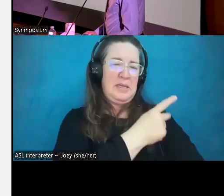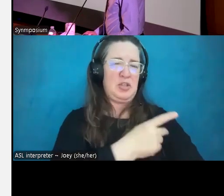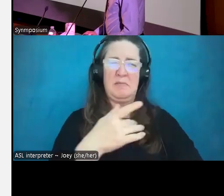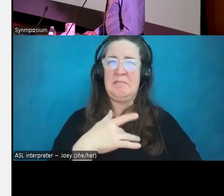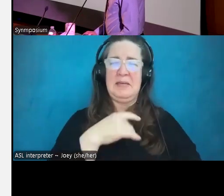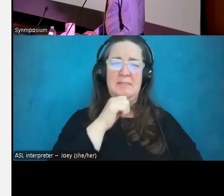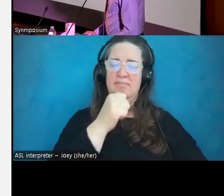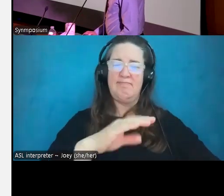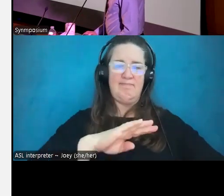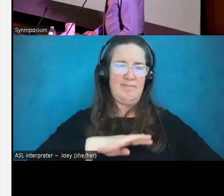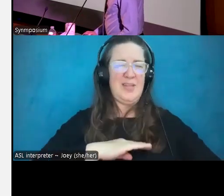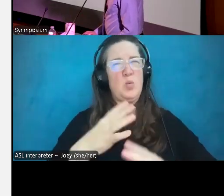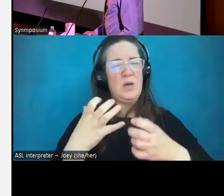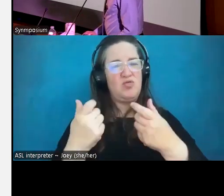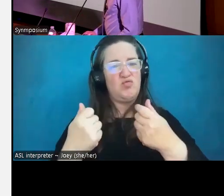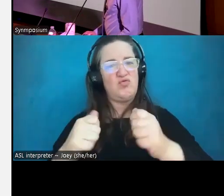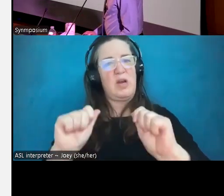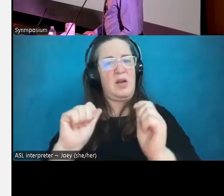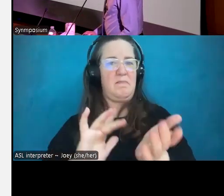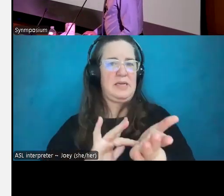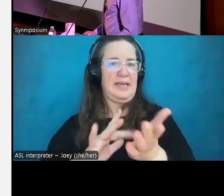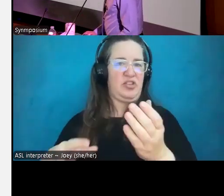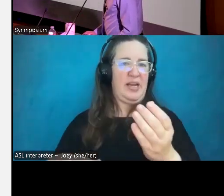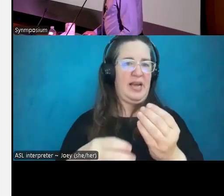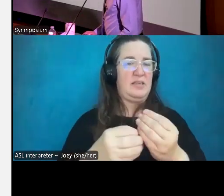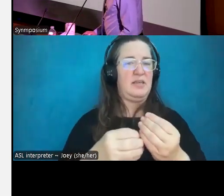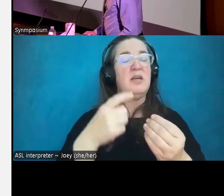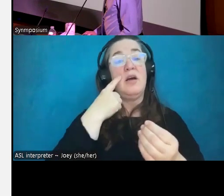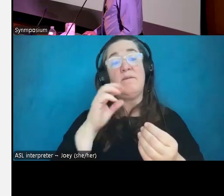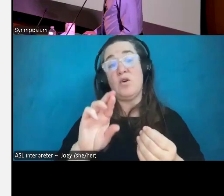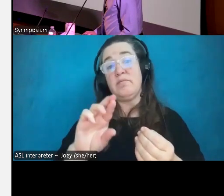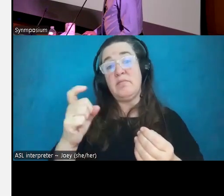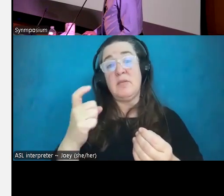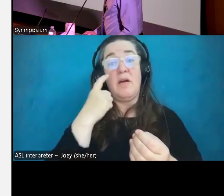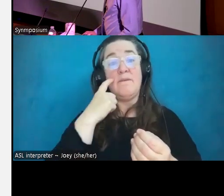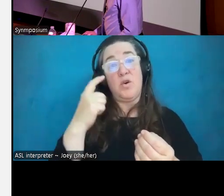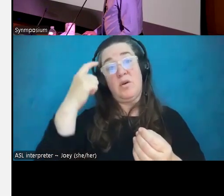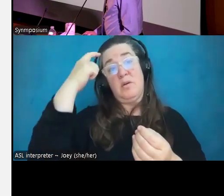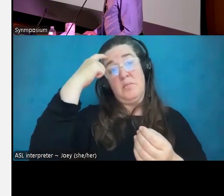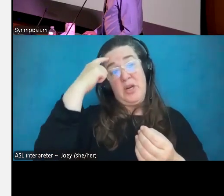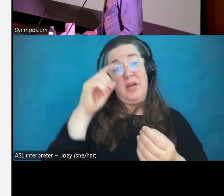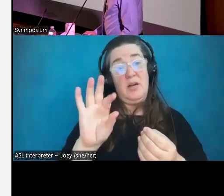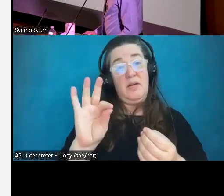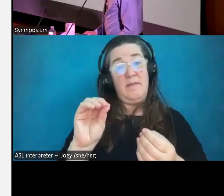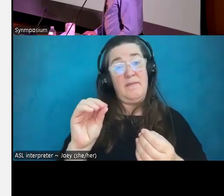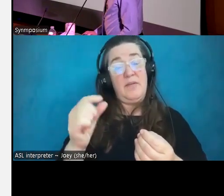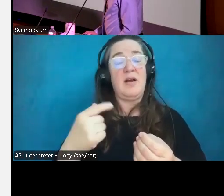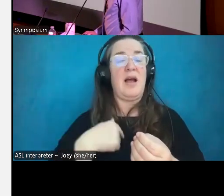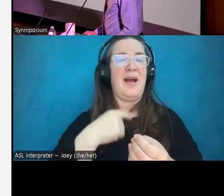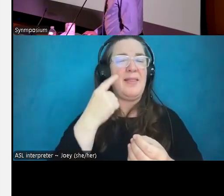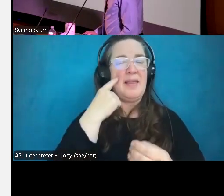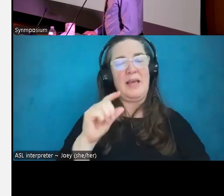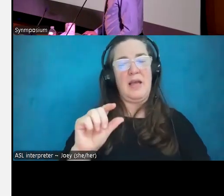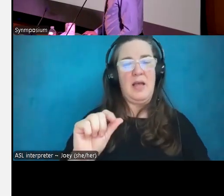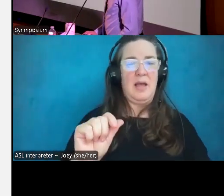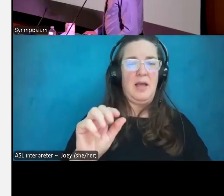them, for pharmacotherapy for brain fog, I think of amantadine or guanfacine as kind of the first line things